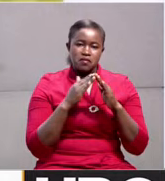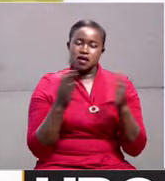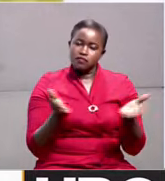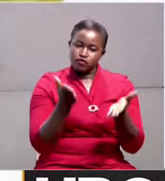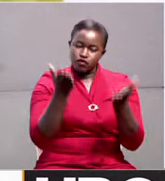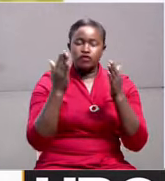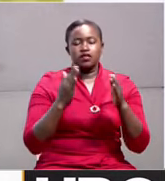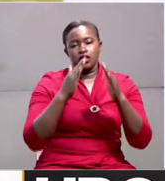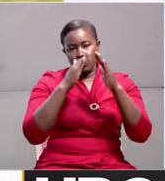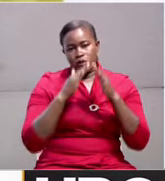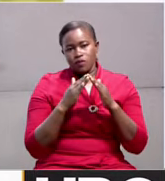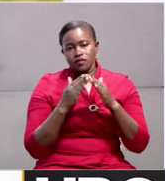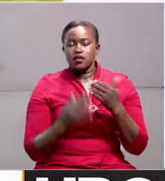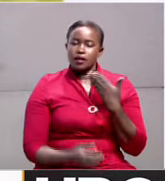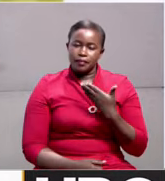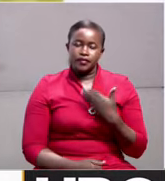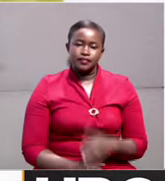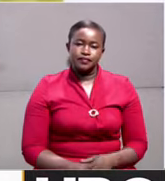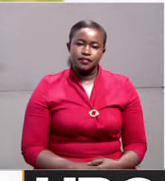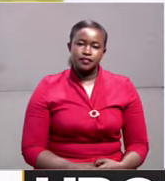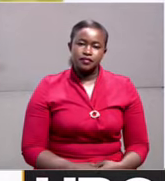improved houses.